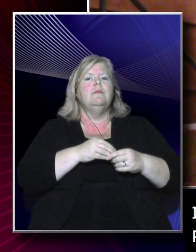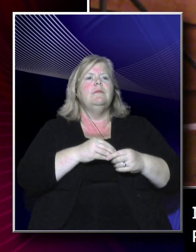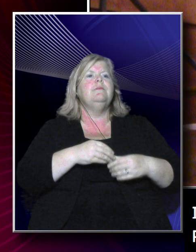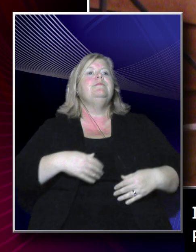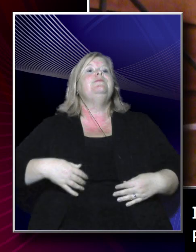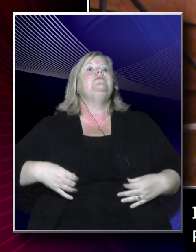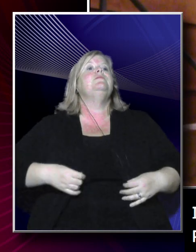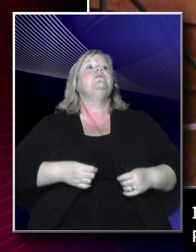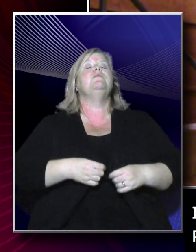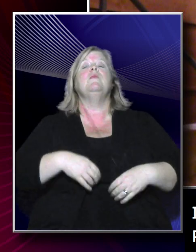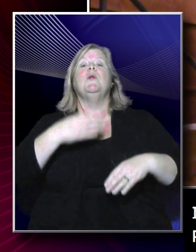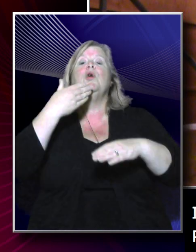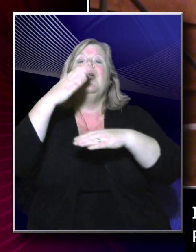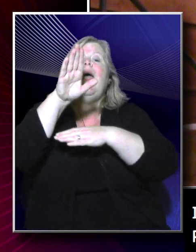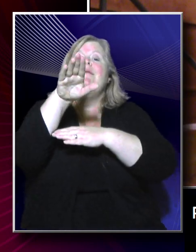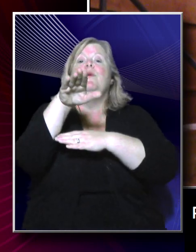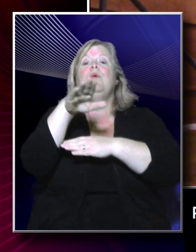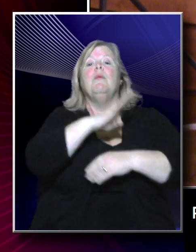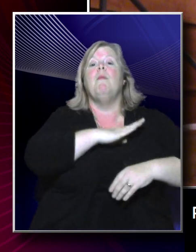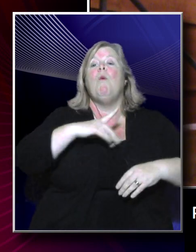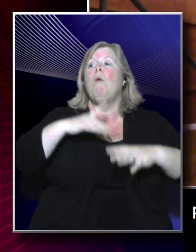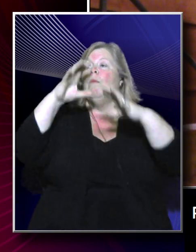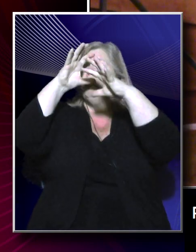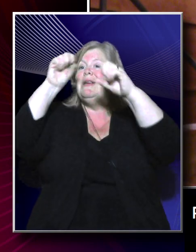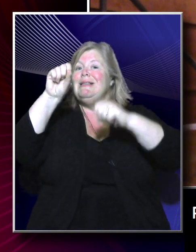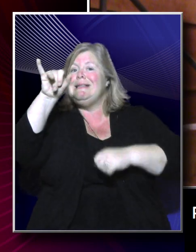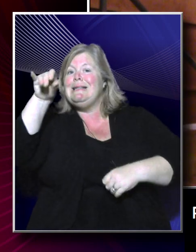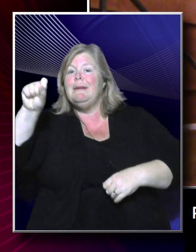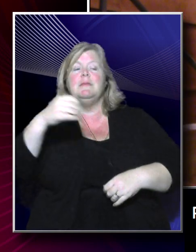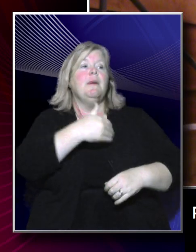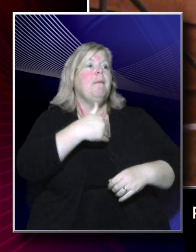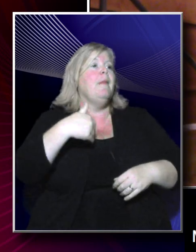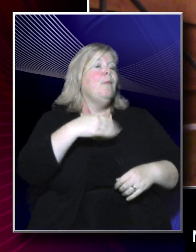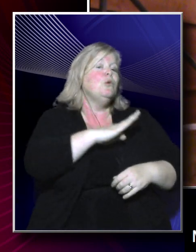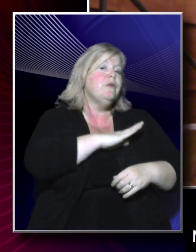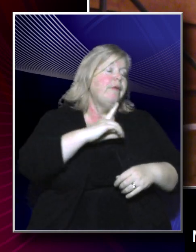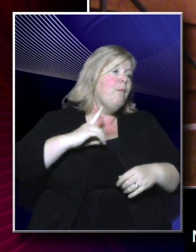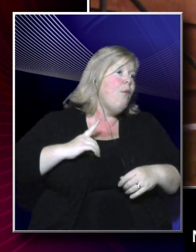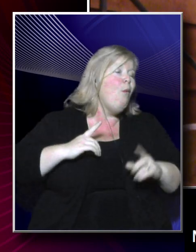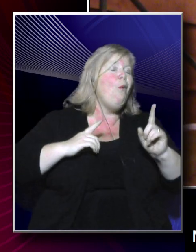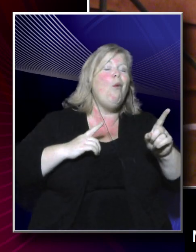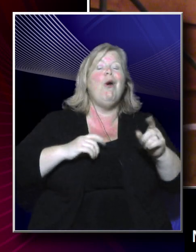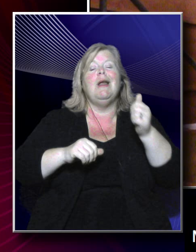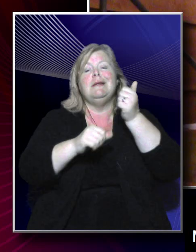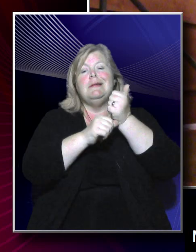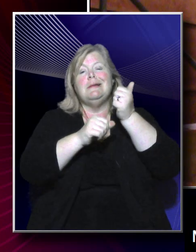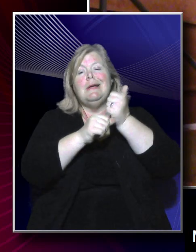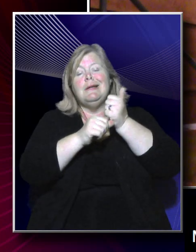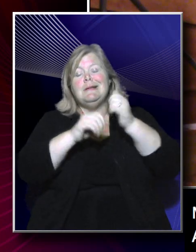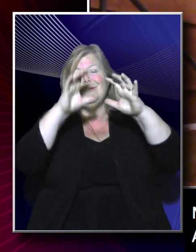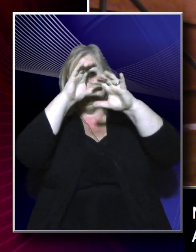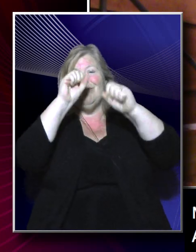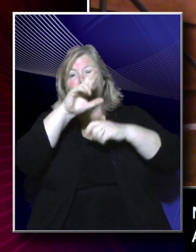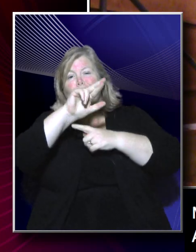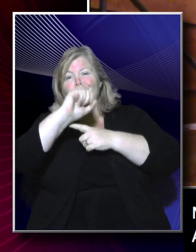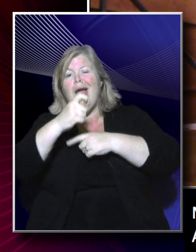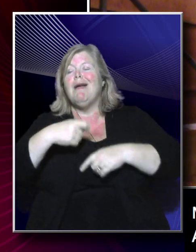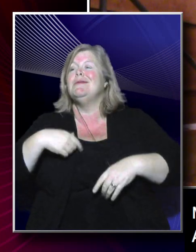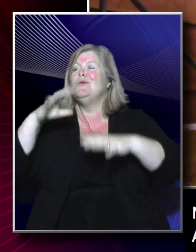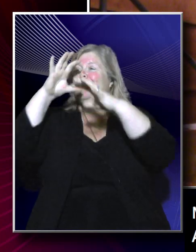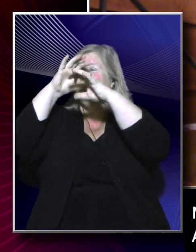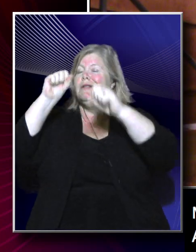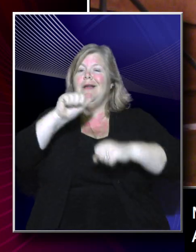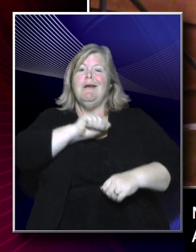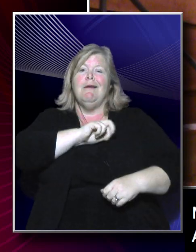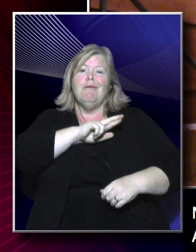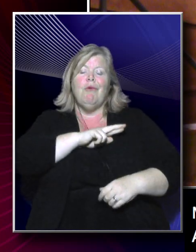Good afternoon, Board President Sims, members of the board, Superintendent Reichman, Assistant Superintendent Rex, members of the community. This